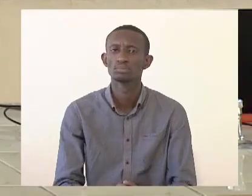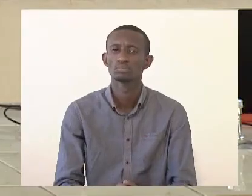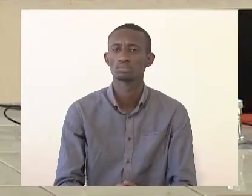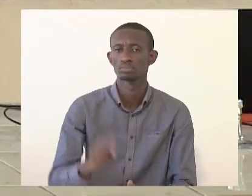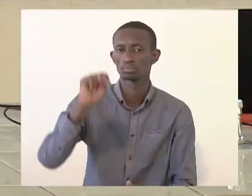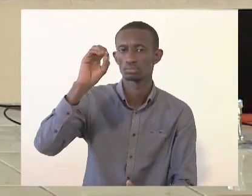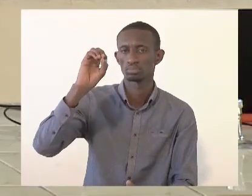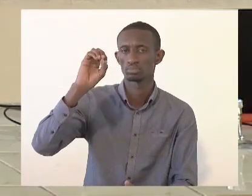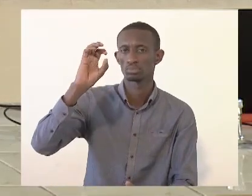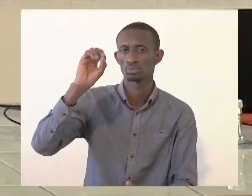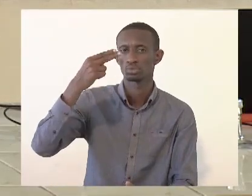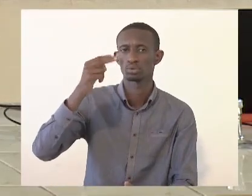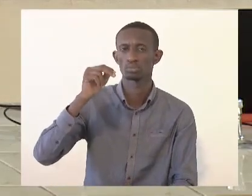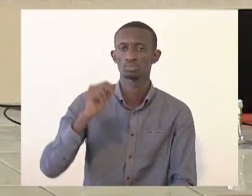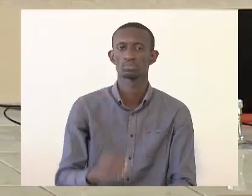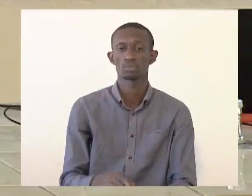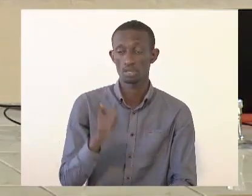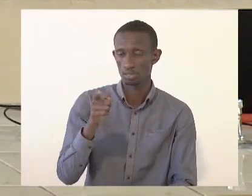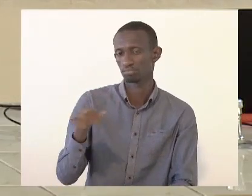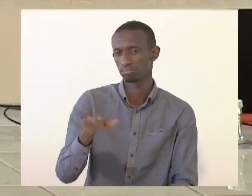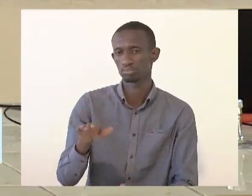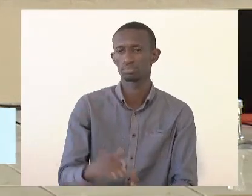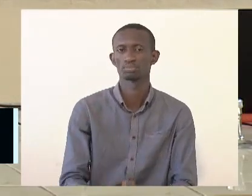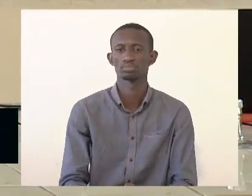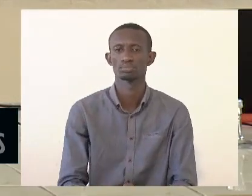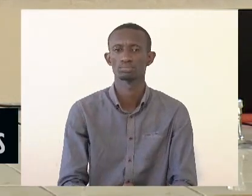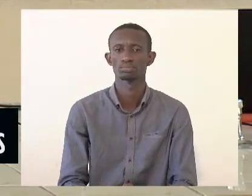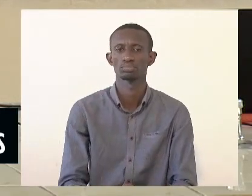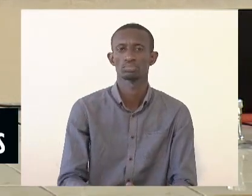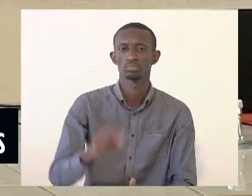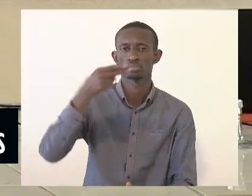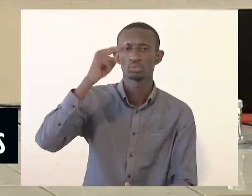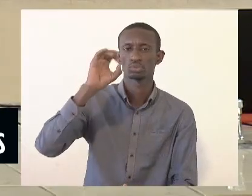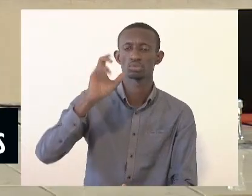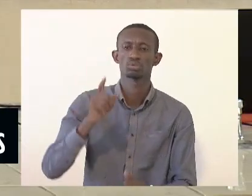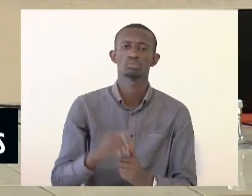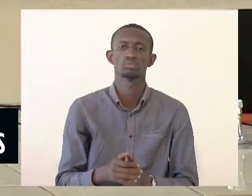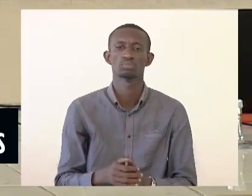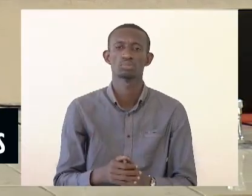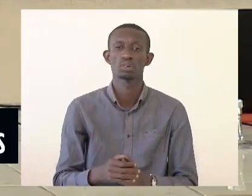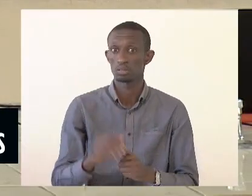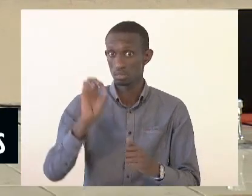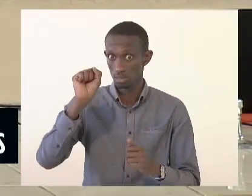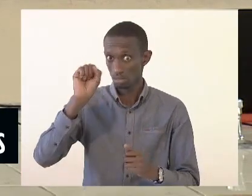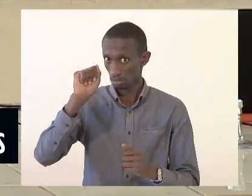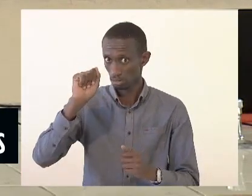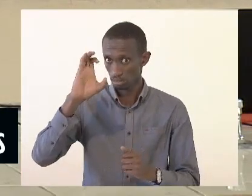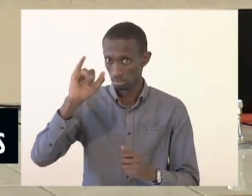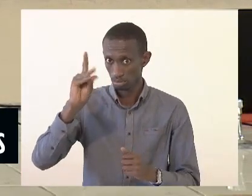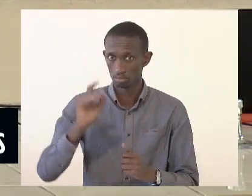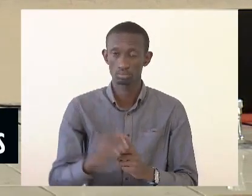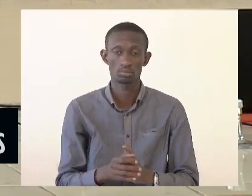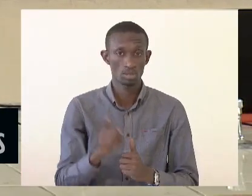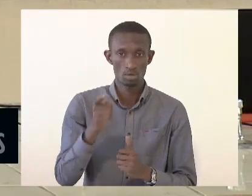Sodium hydroxide is a base, and nitric acid is an acid. So